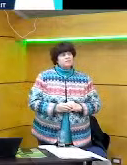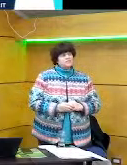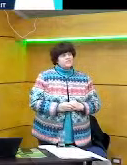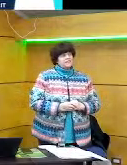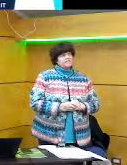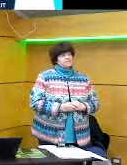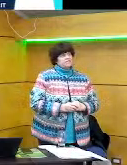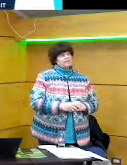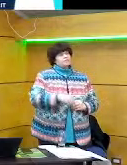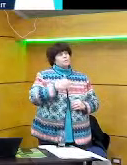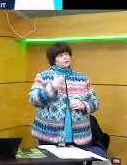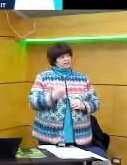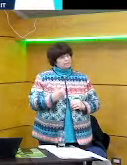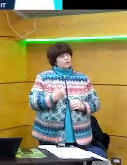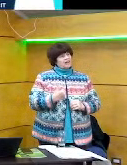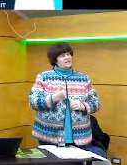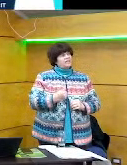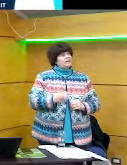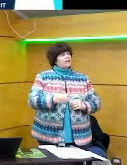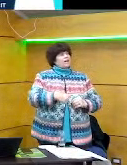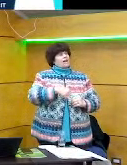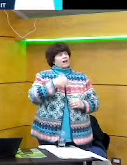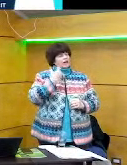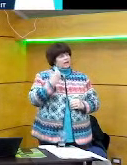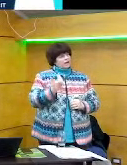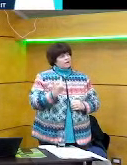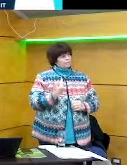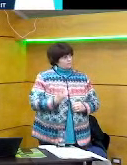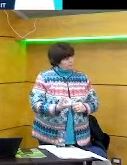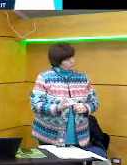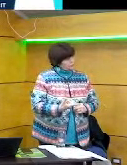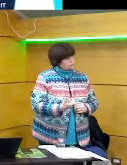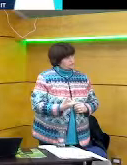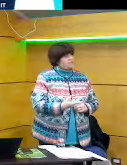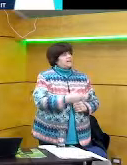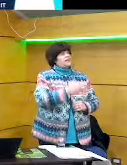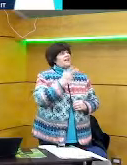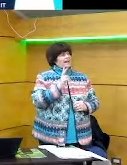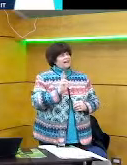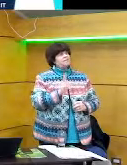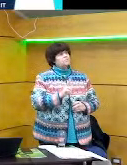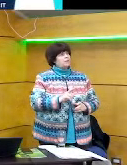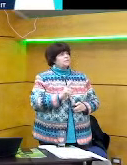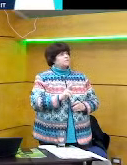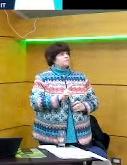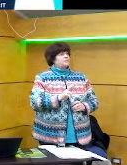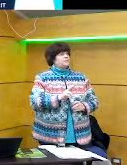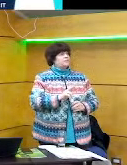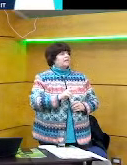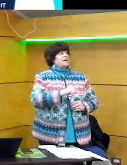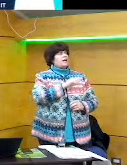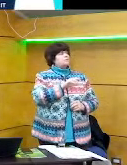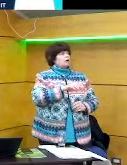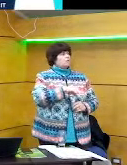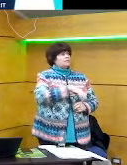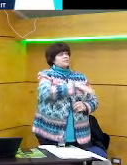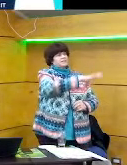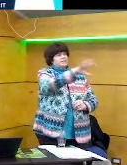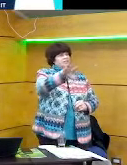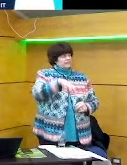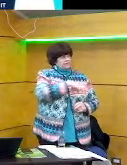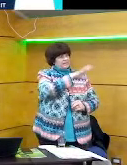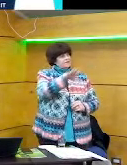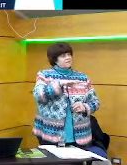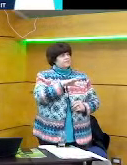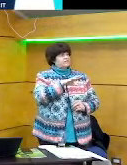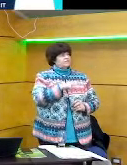it's my understanding that the creative writing, the poetry, and the public speaking have all been